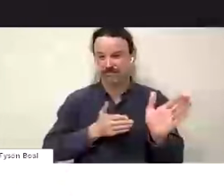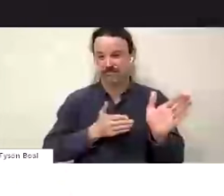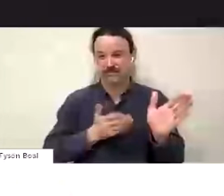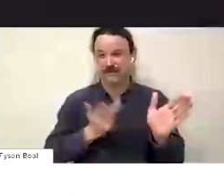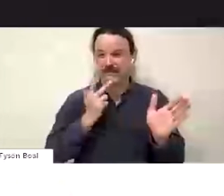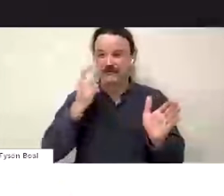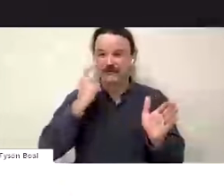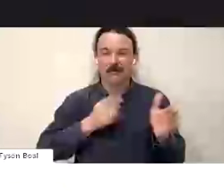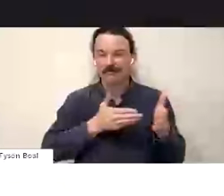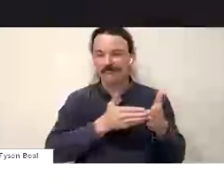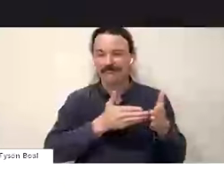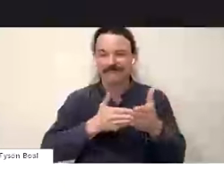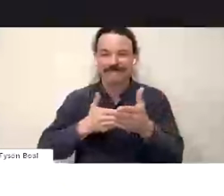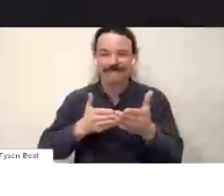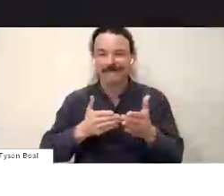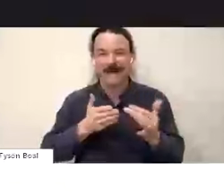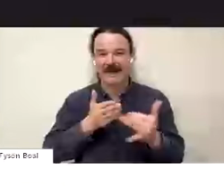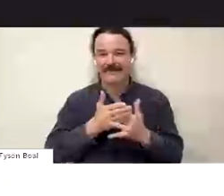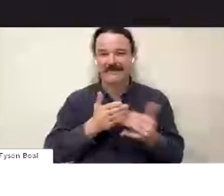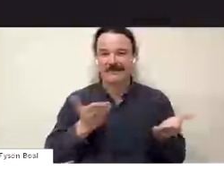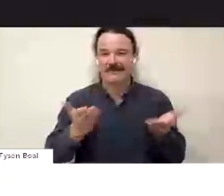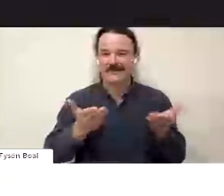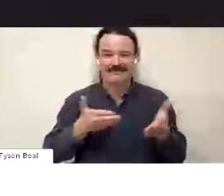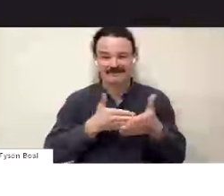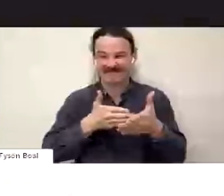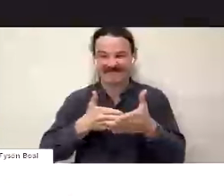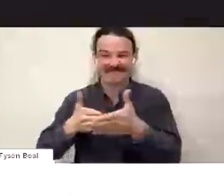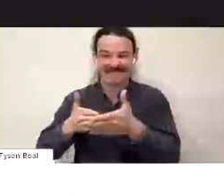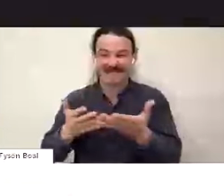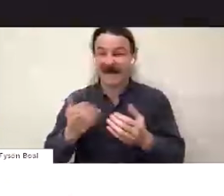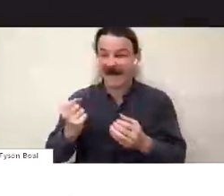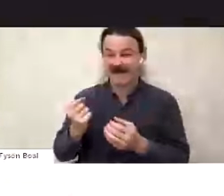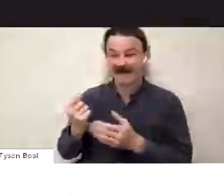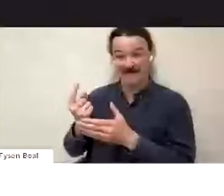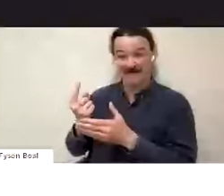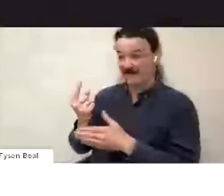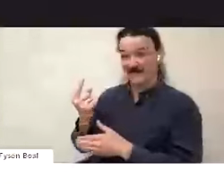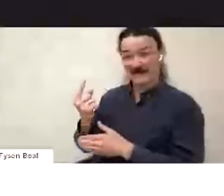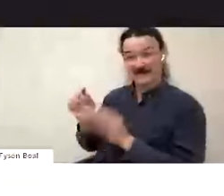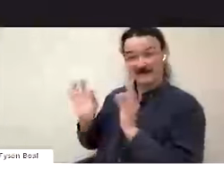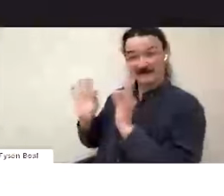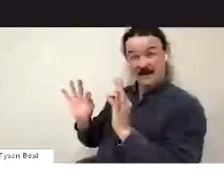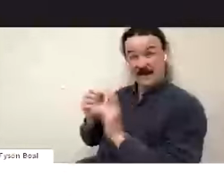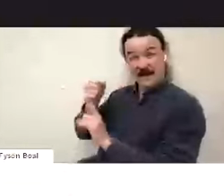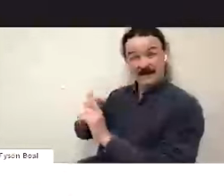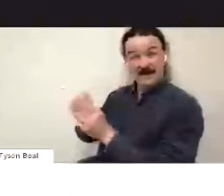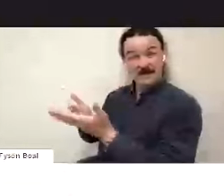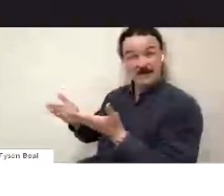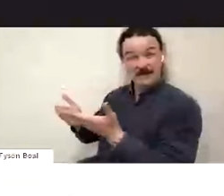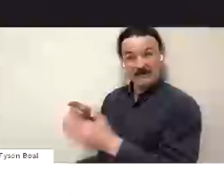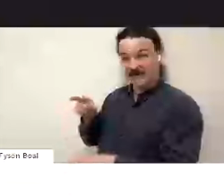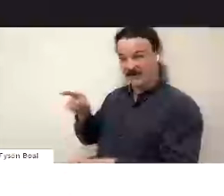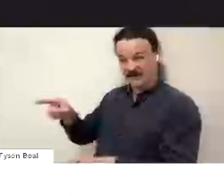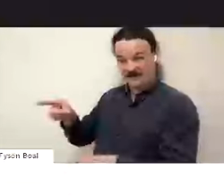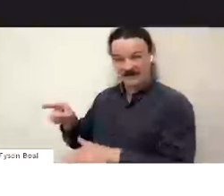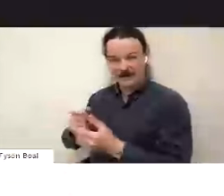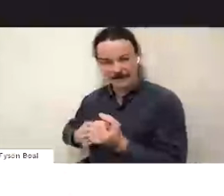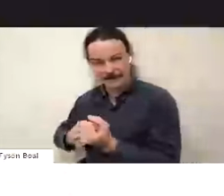there is insufficient localised individual advocacy services that specifically addresses the unique needs of this